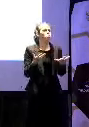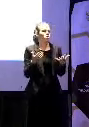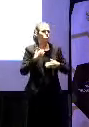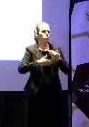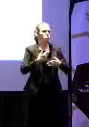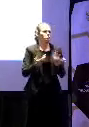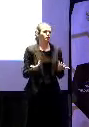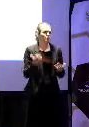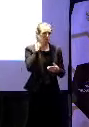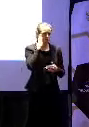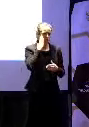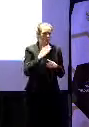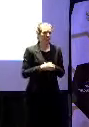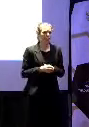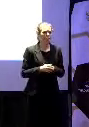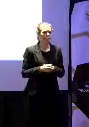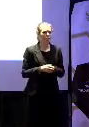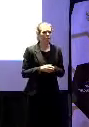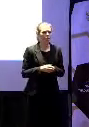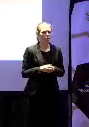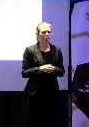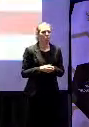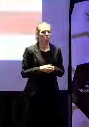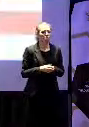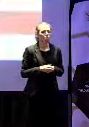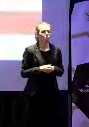Right. So